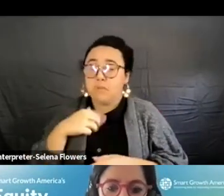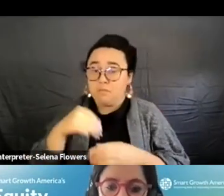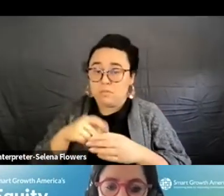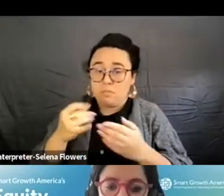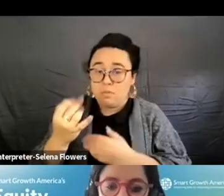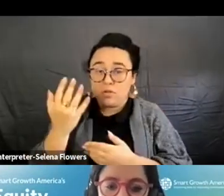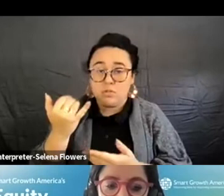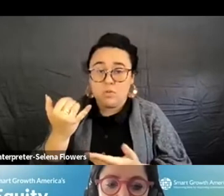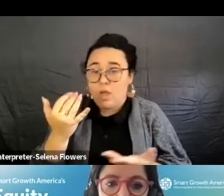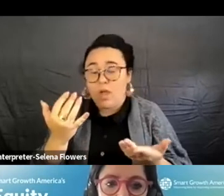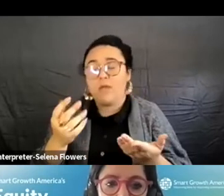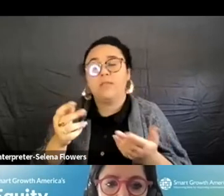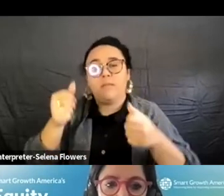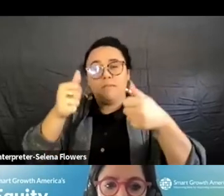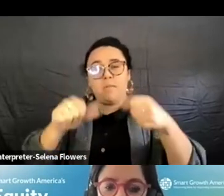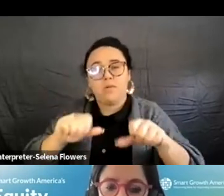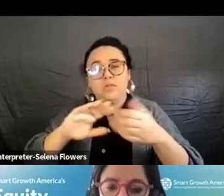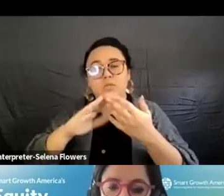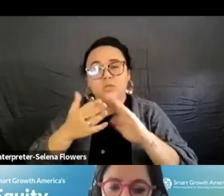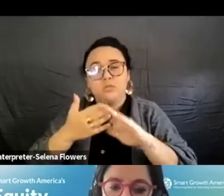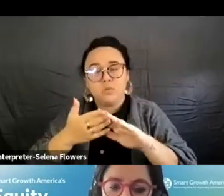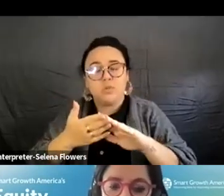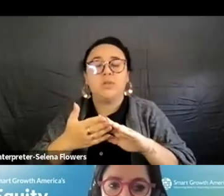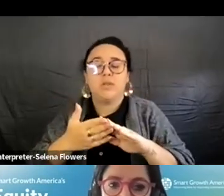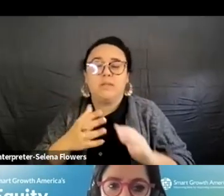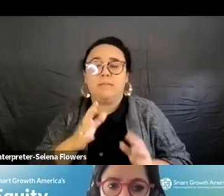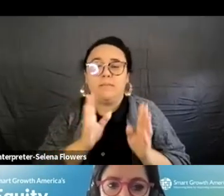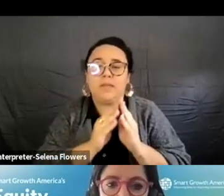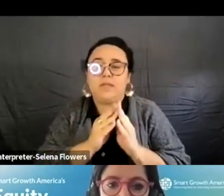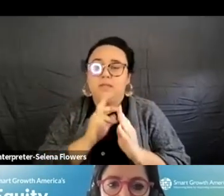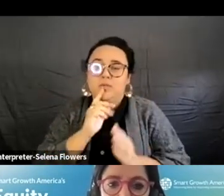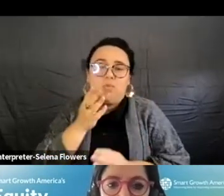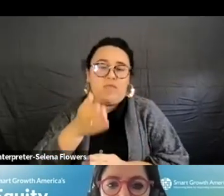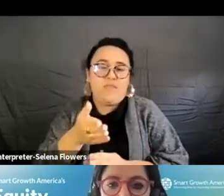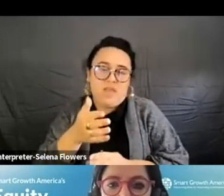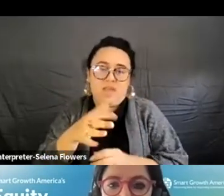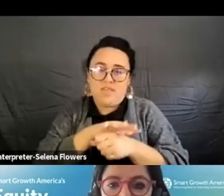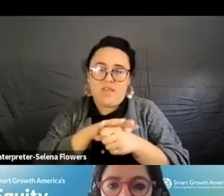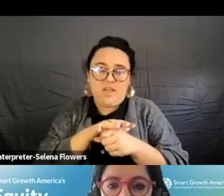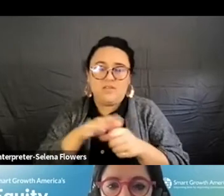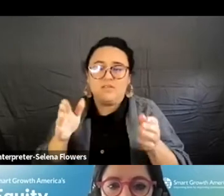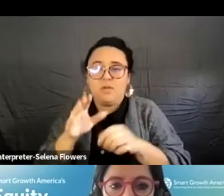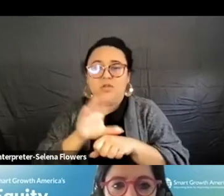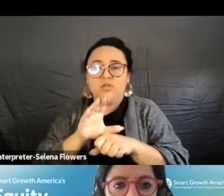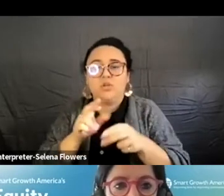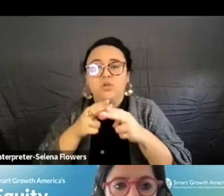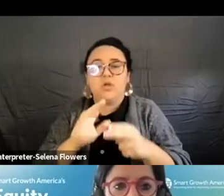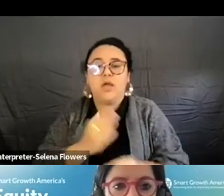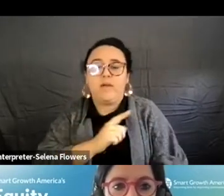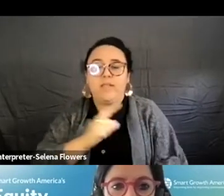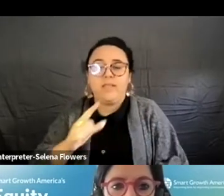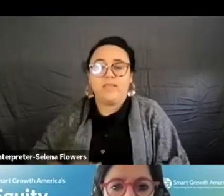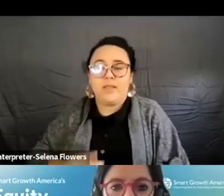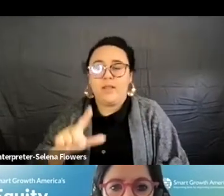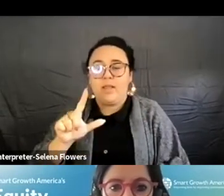hosting community meetings, and it was great because they were right in the neighborhood at a small church called Our Lady Lourdes. But